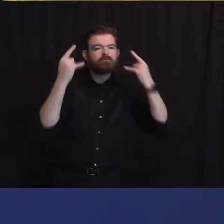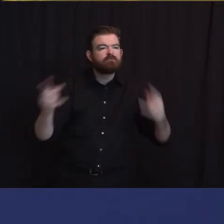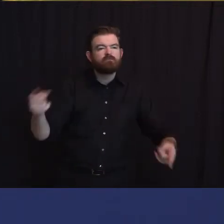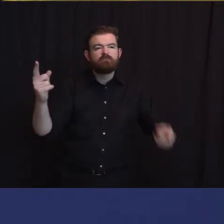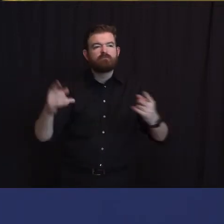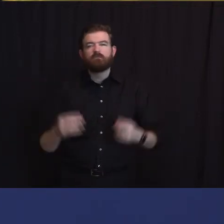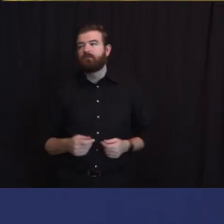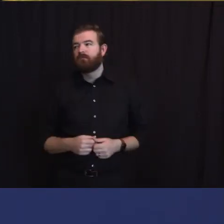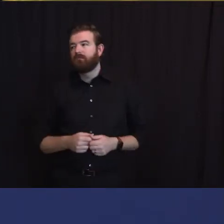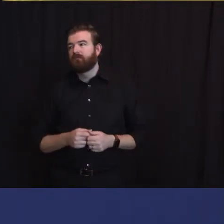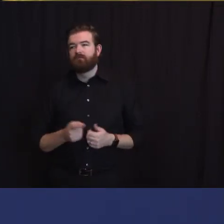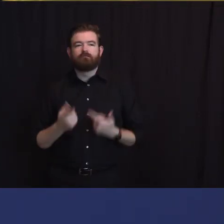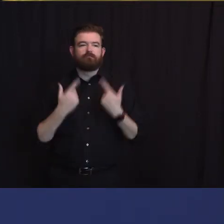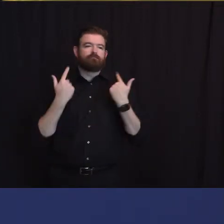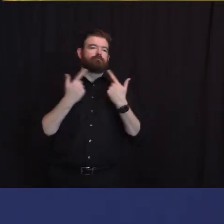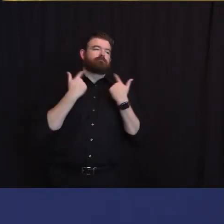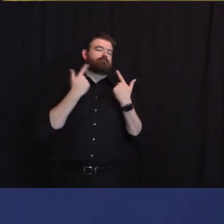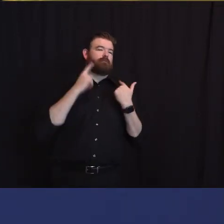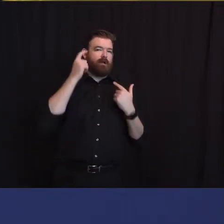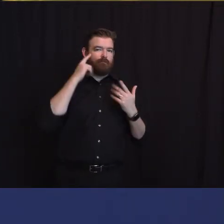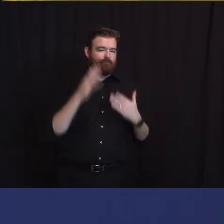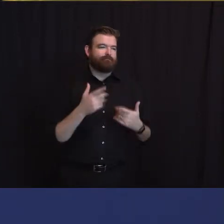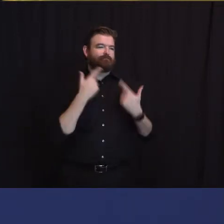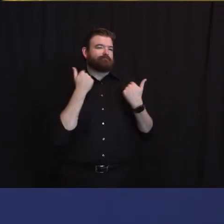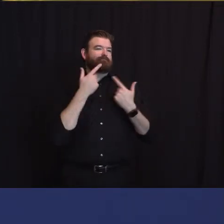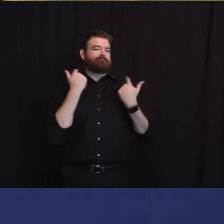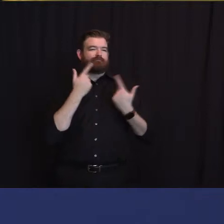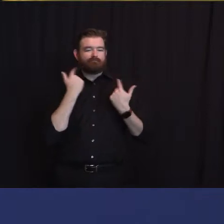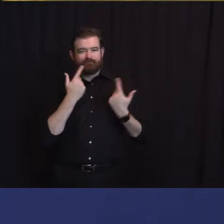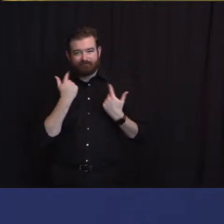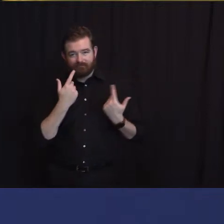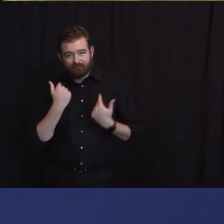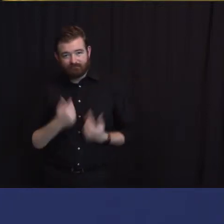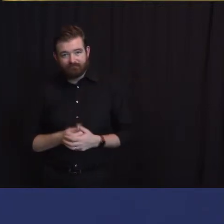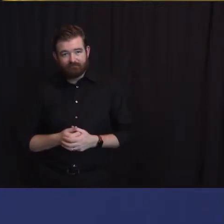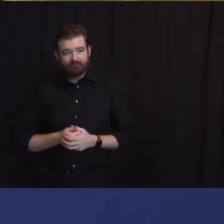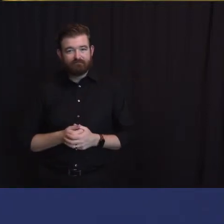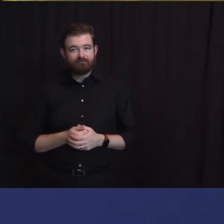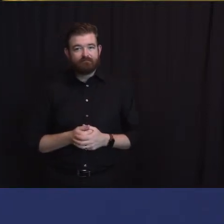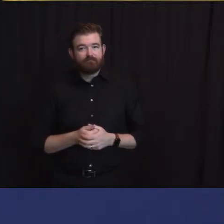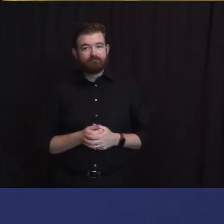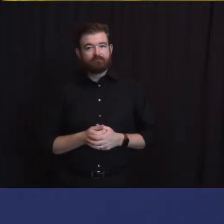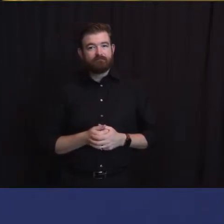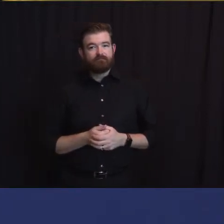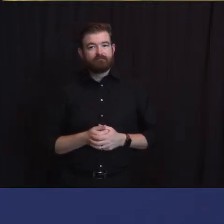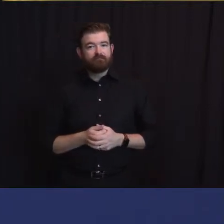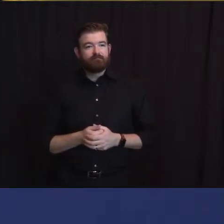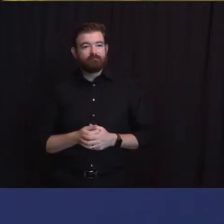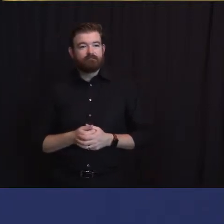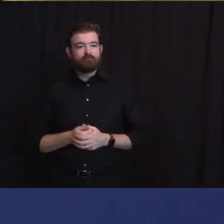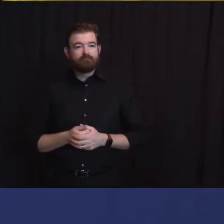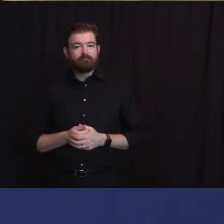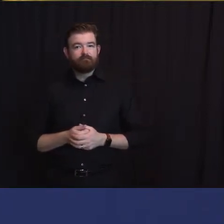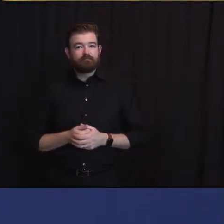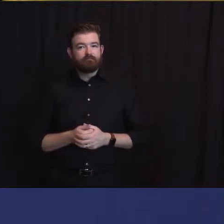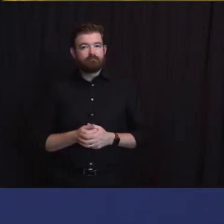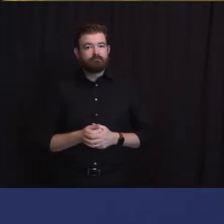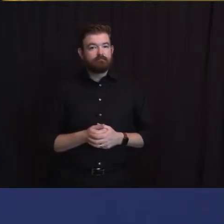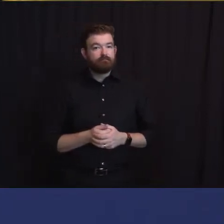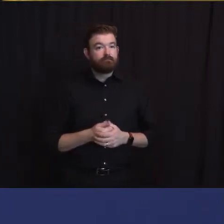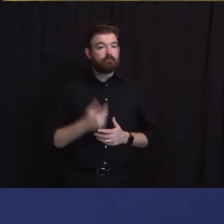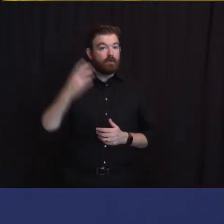today. Never. Save the best for last. These mandates for outdoors at camps, indoors at